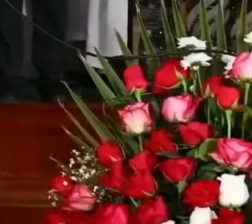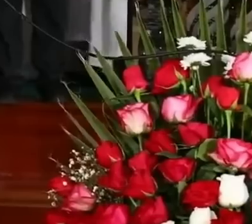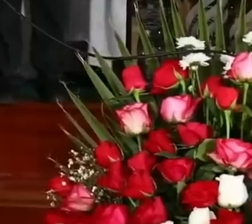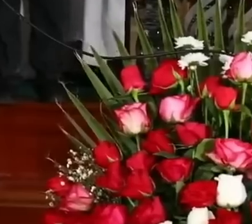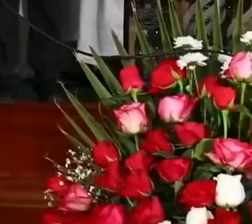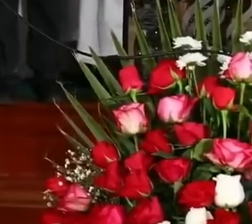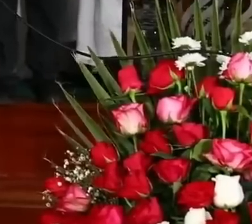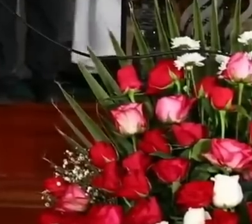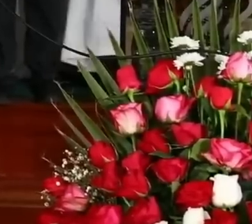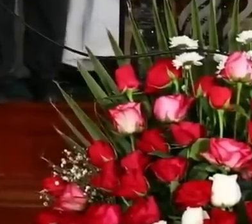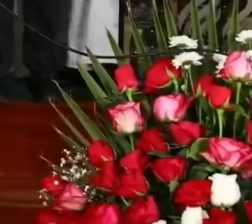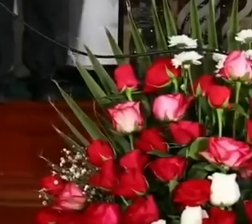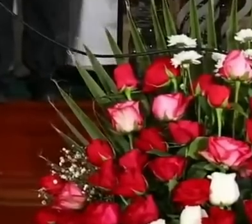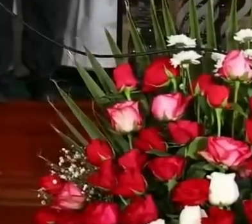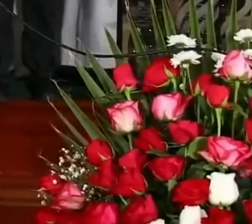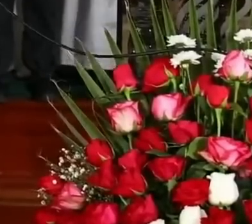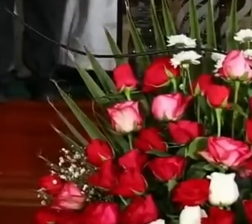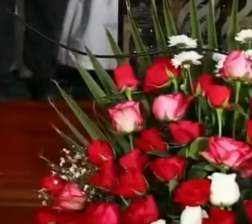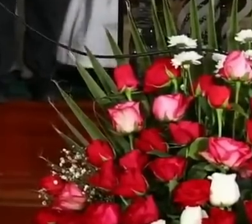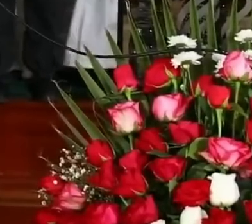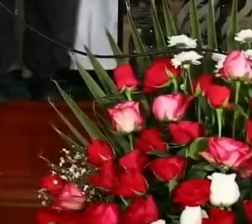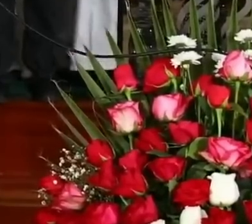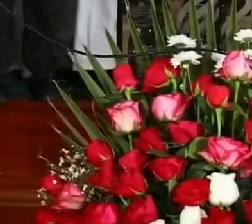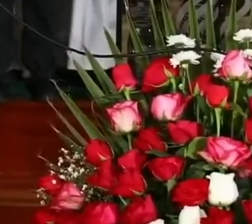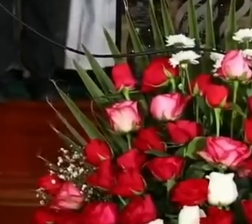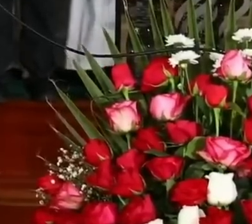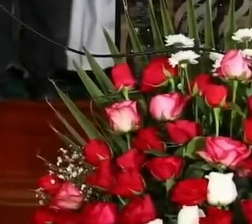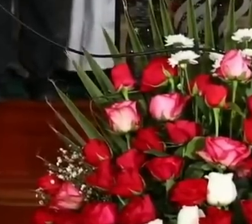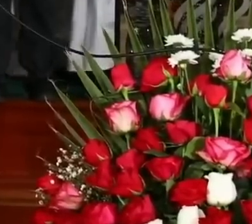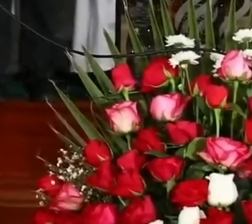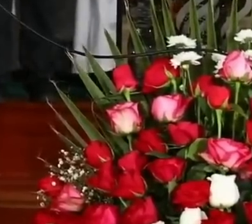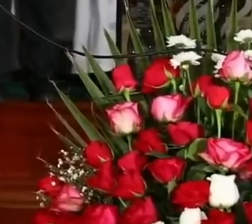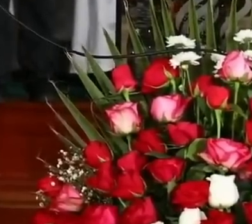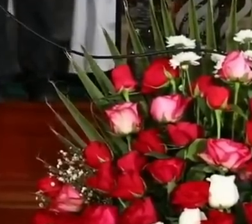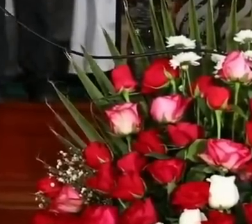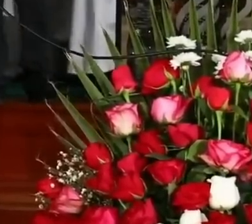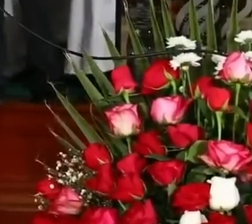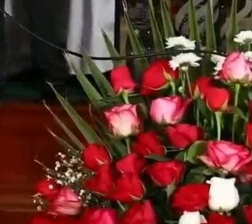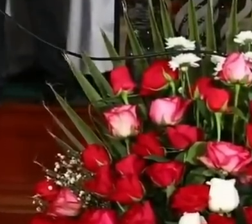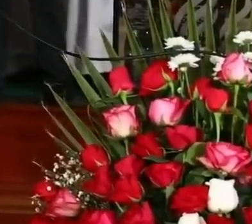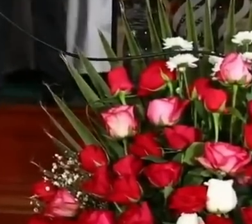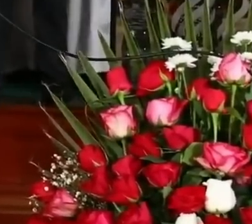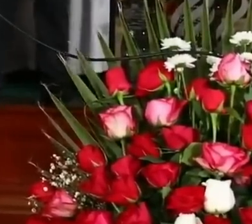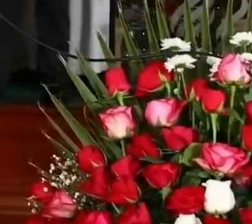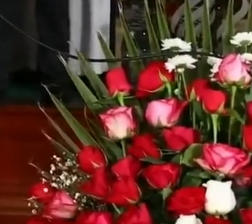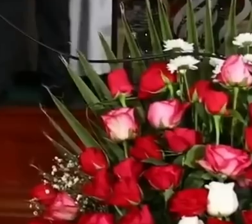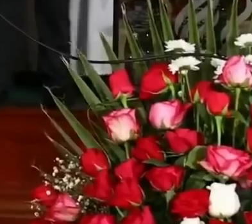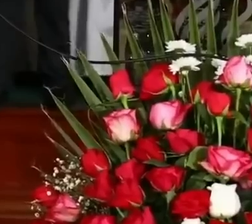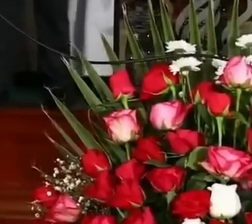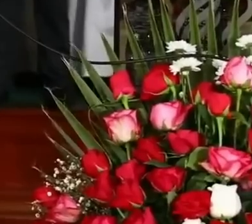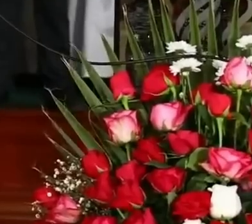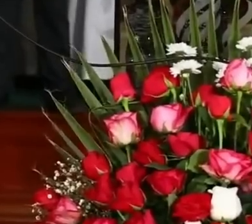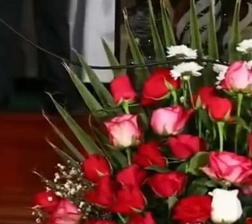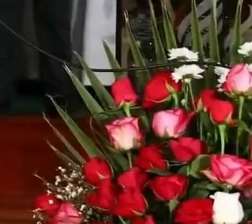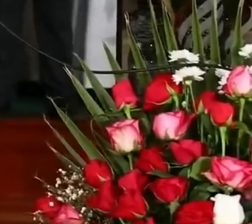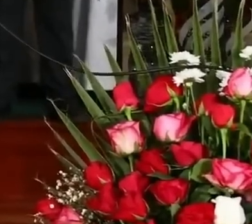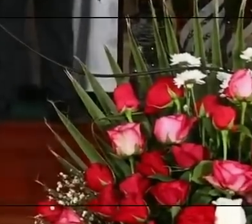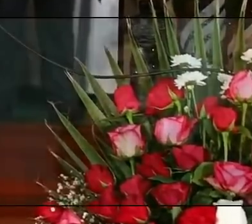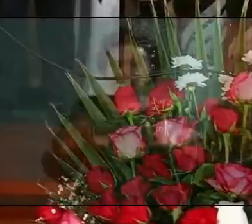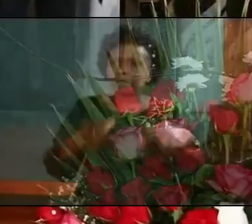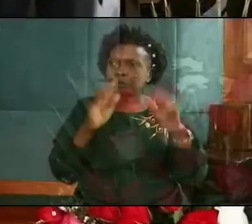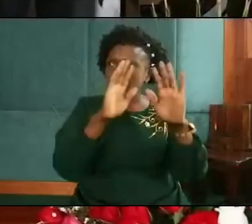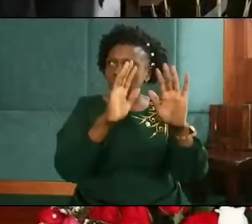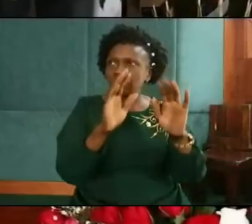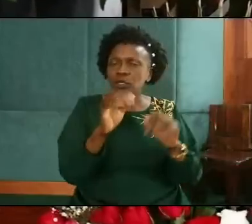your name is not written down in heaven, if today you have not yet given your heart to the Lord Jesus Christ, if today you